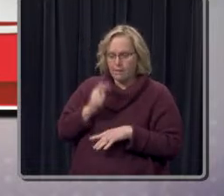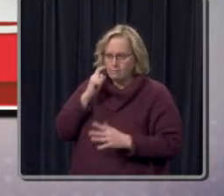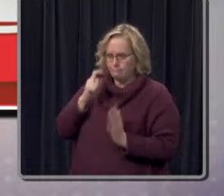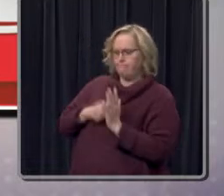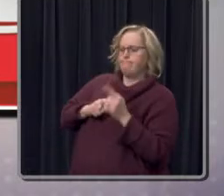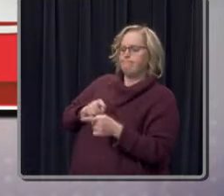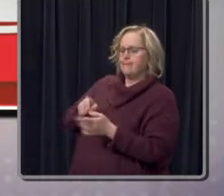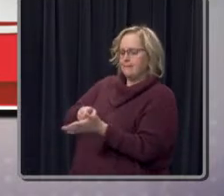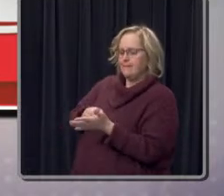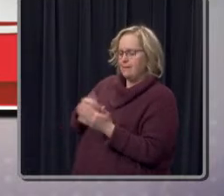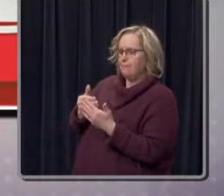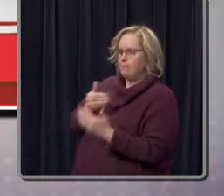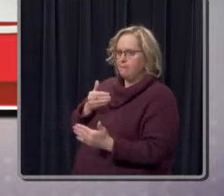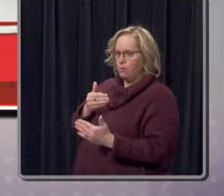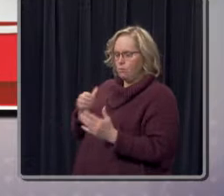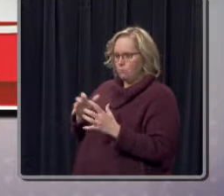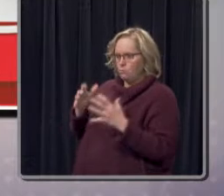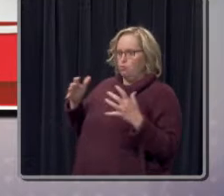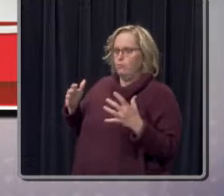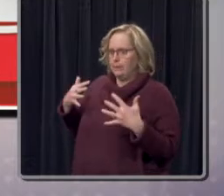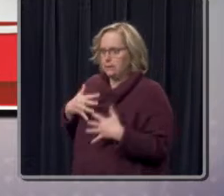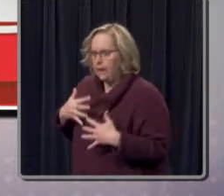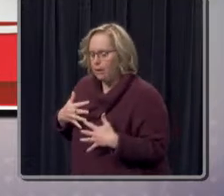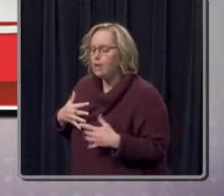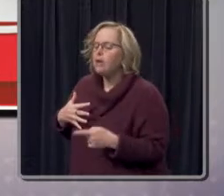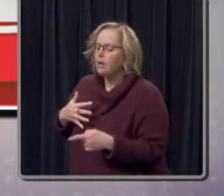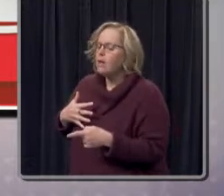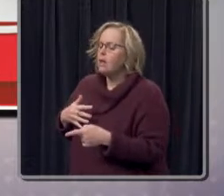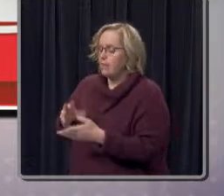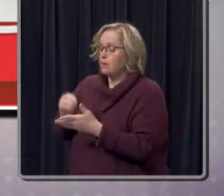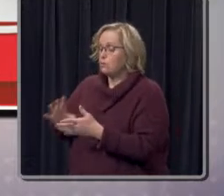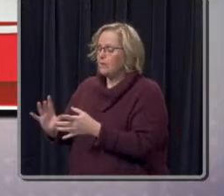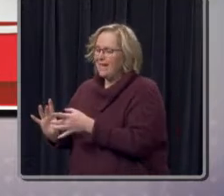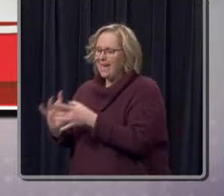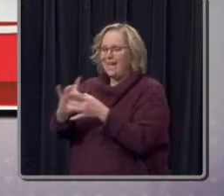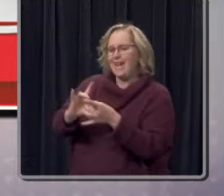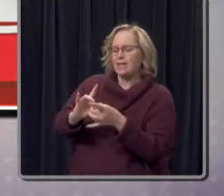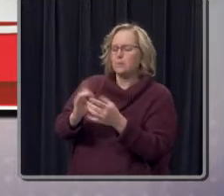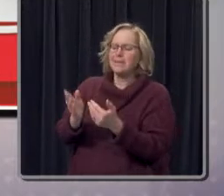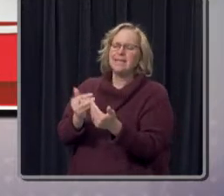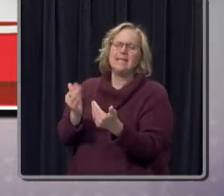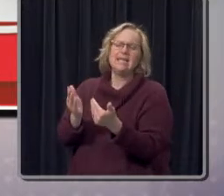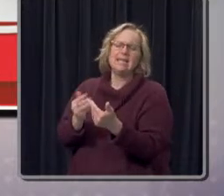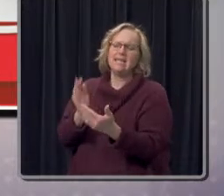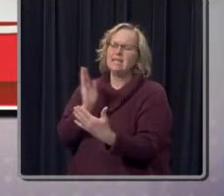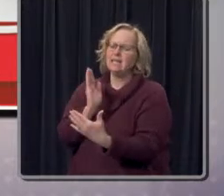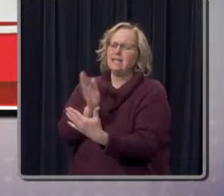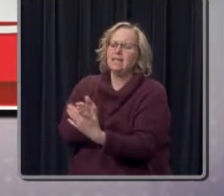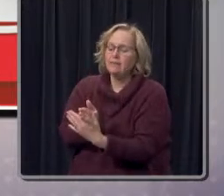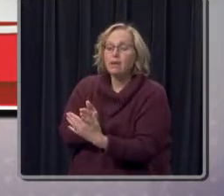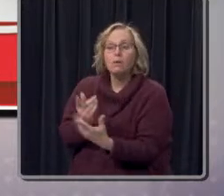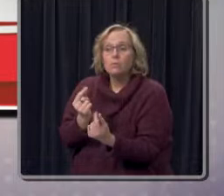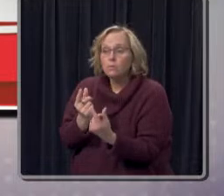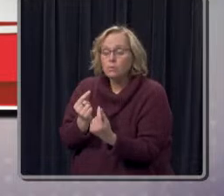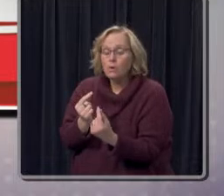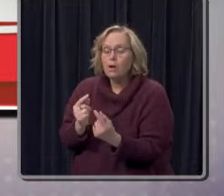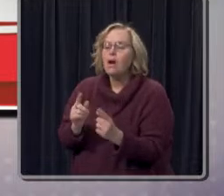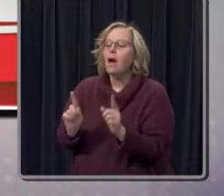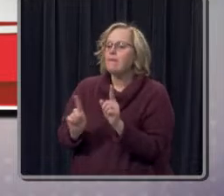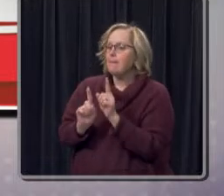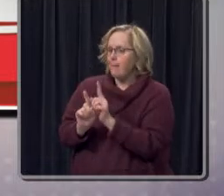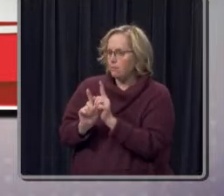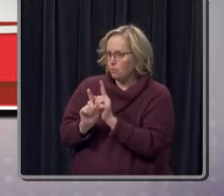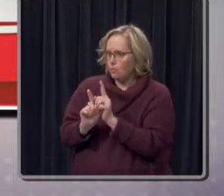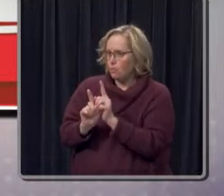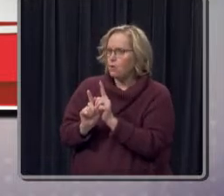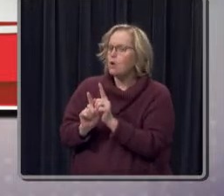got too big, before it got too scary. They were able to connect the student with a real easy intervention, basically partnering with a mentor, meets with them at the